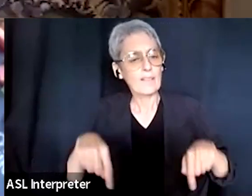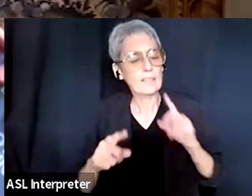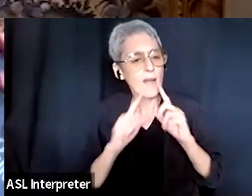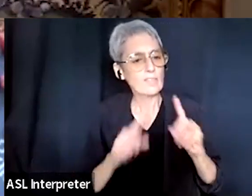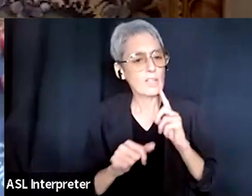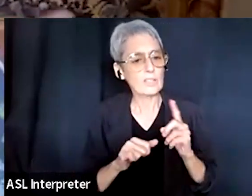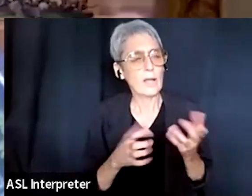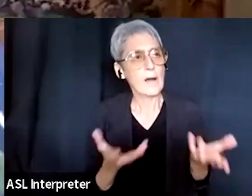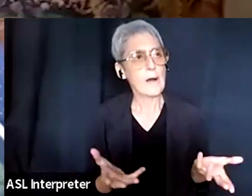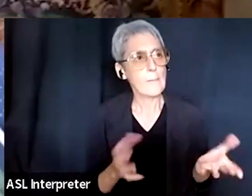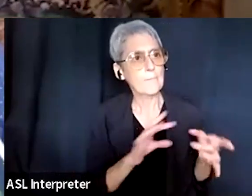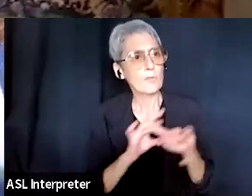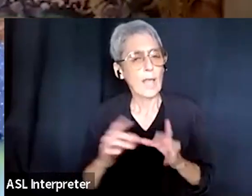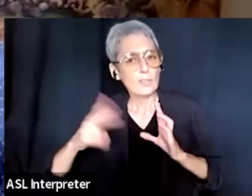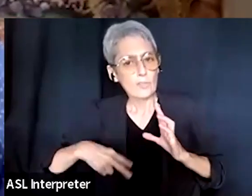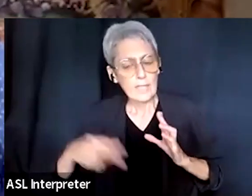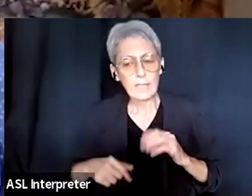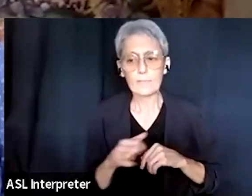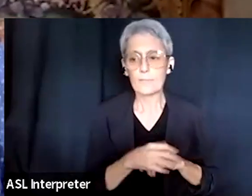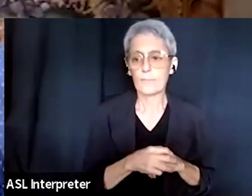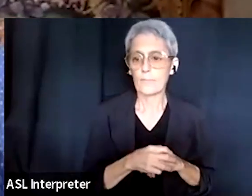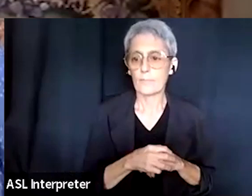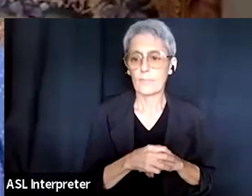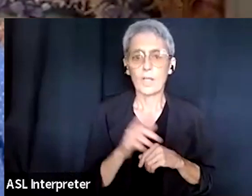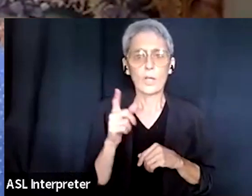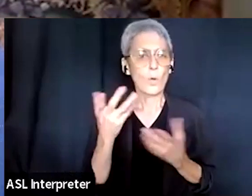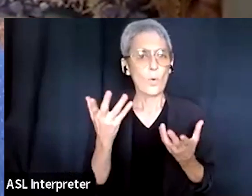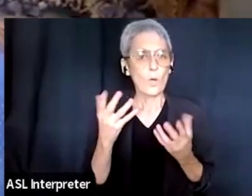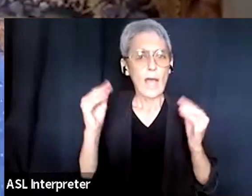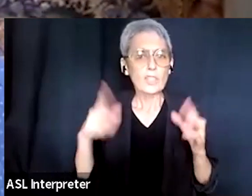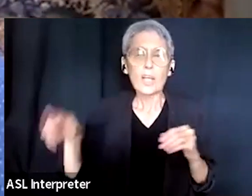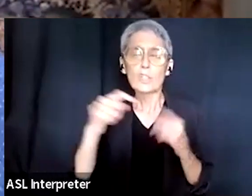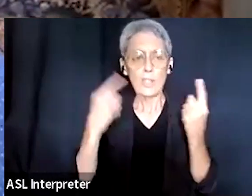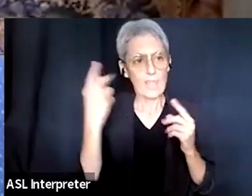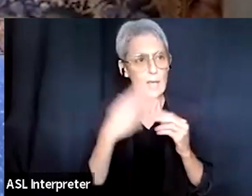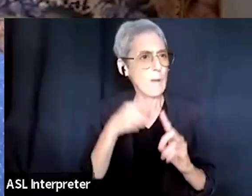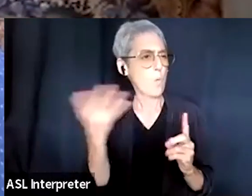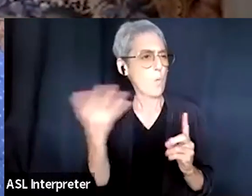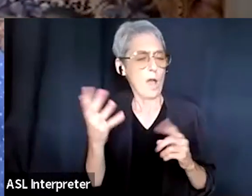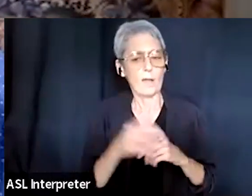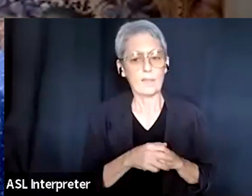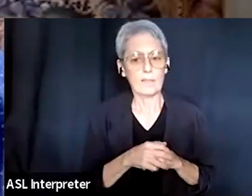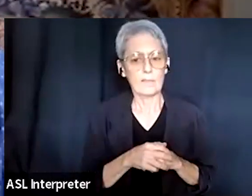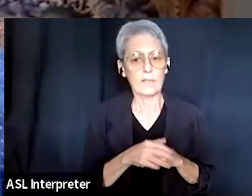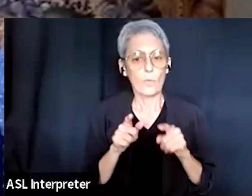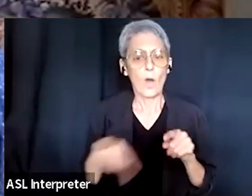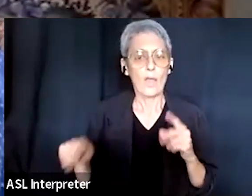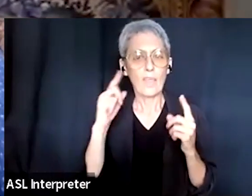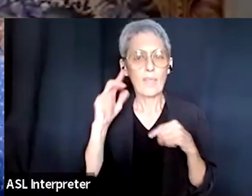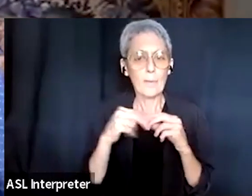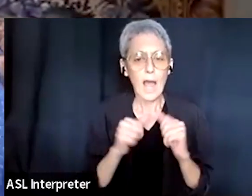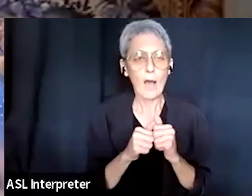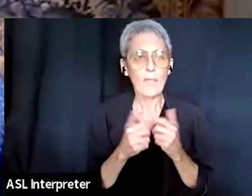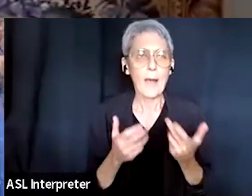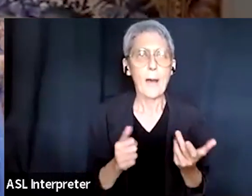respect to reading, and what should an educator be thinking about as they think about how they learn about these topics